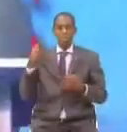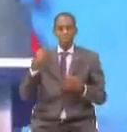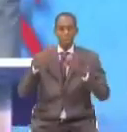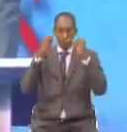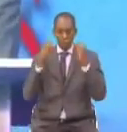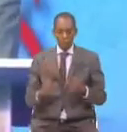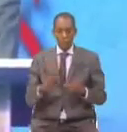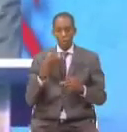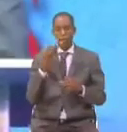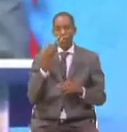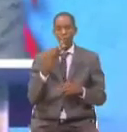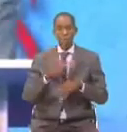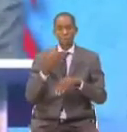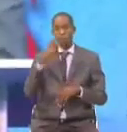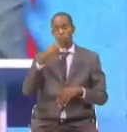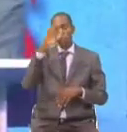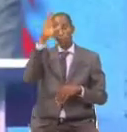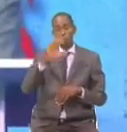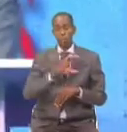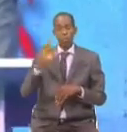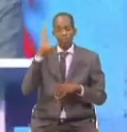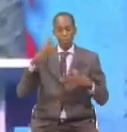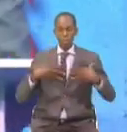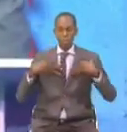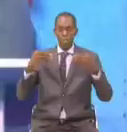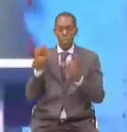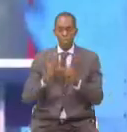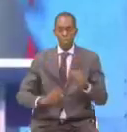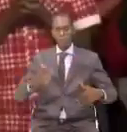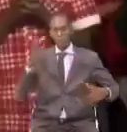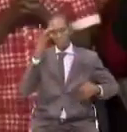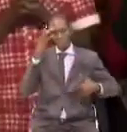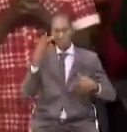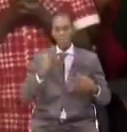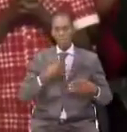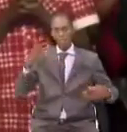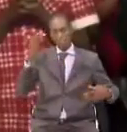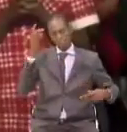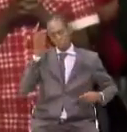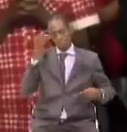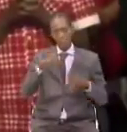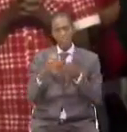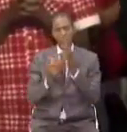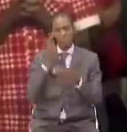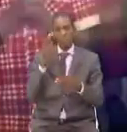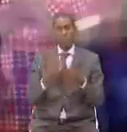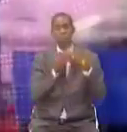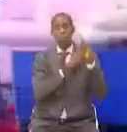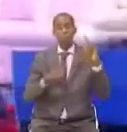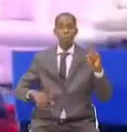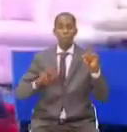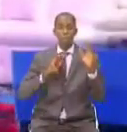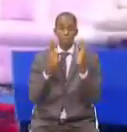will heal every infirmity and every sickness in Jesus' name. Lord, I pray